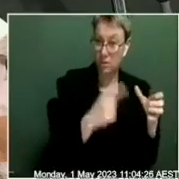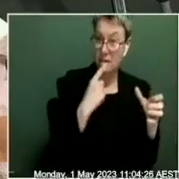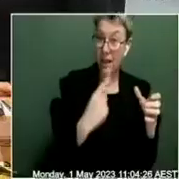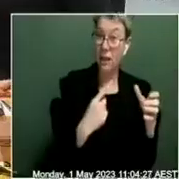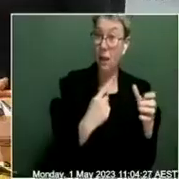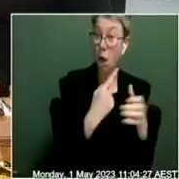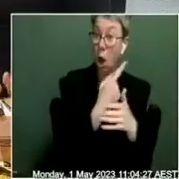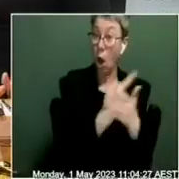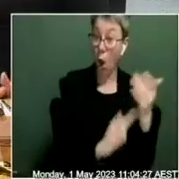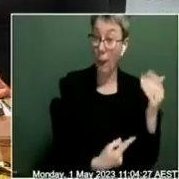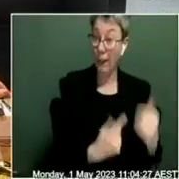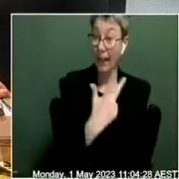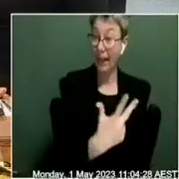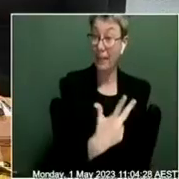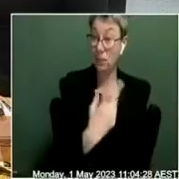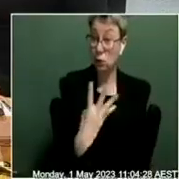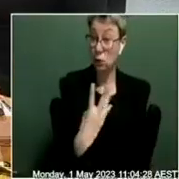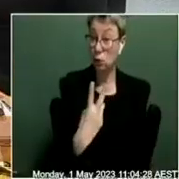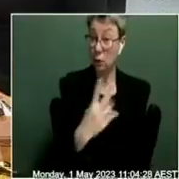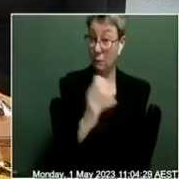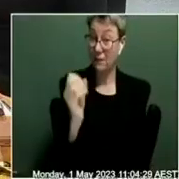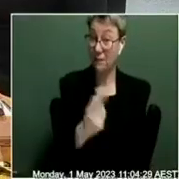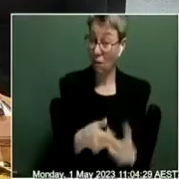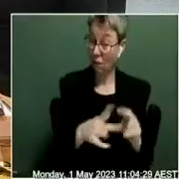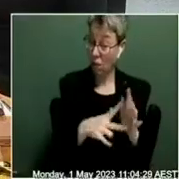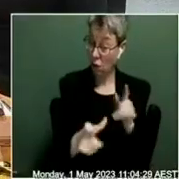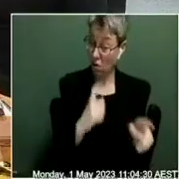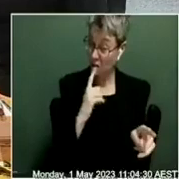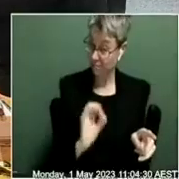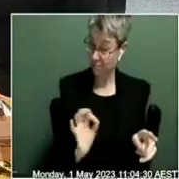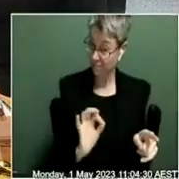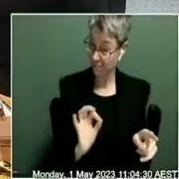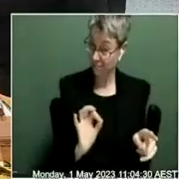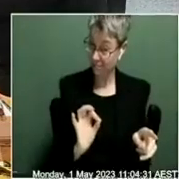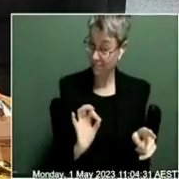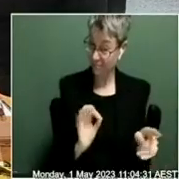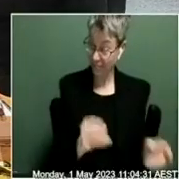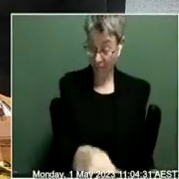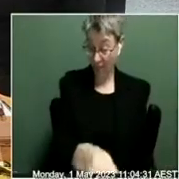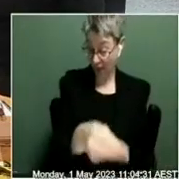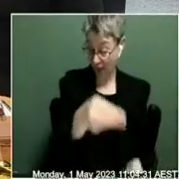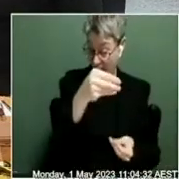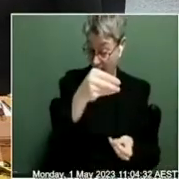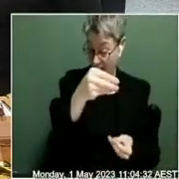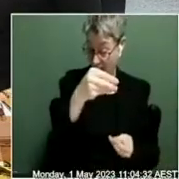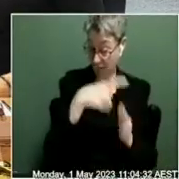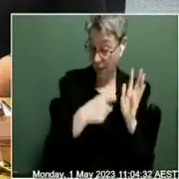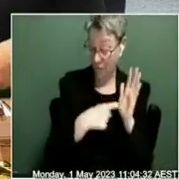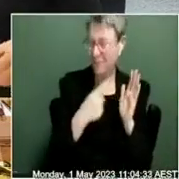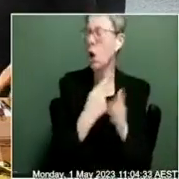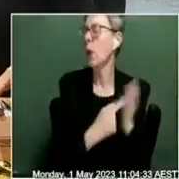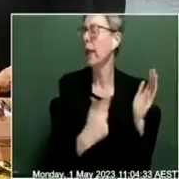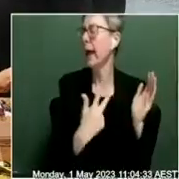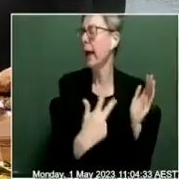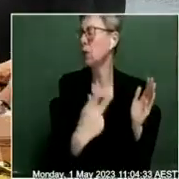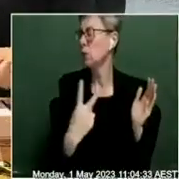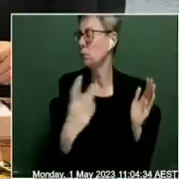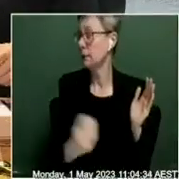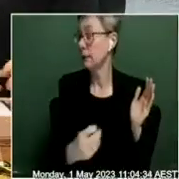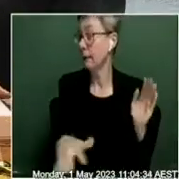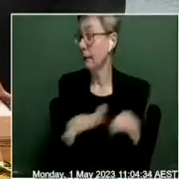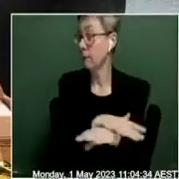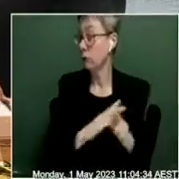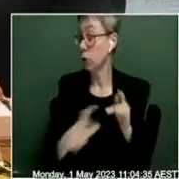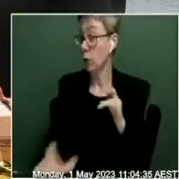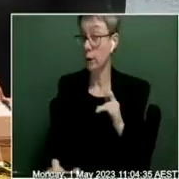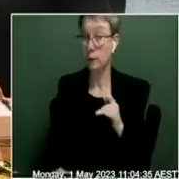they did recommend is that there be on-demand services where the demand didn't justify a 24/7 response.